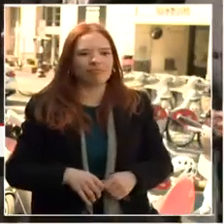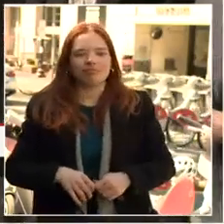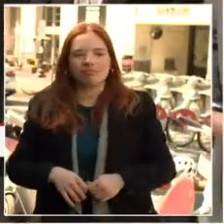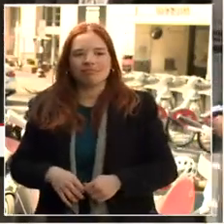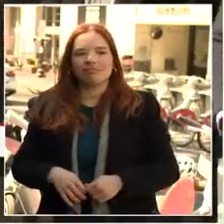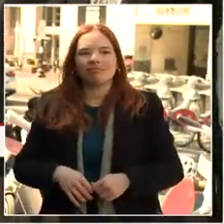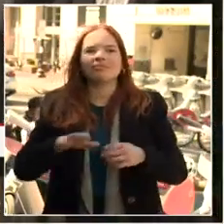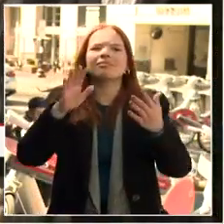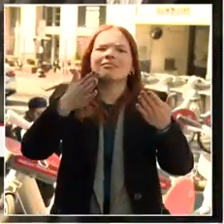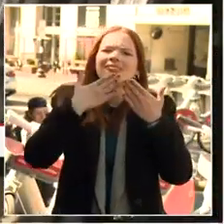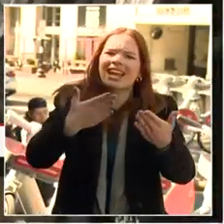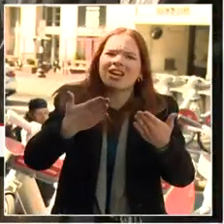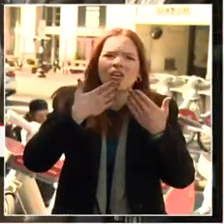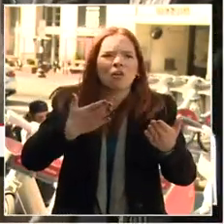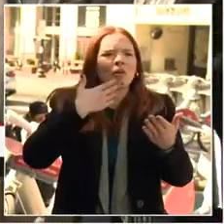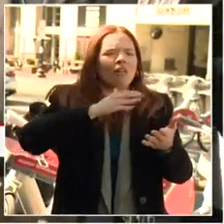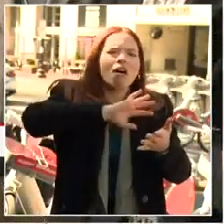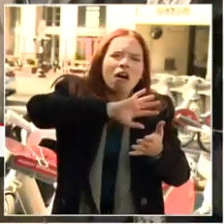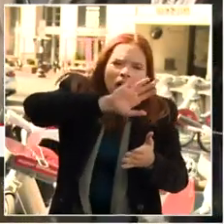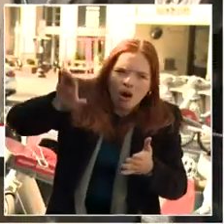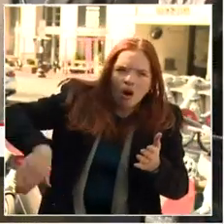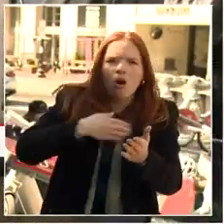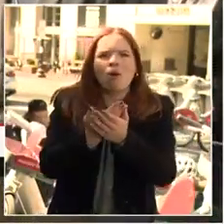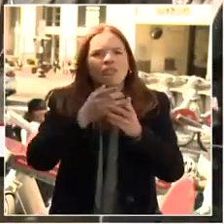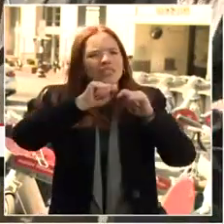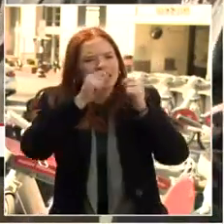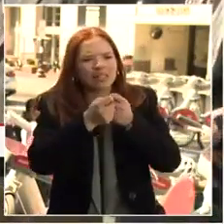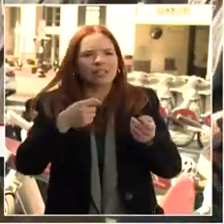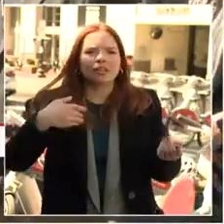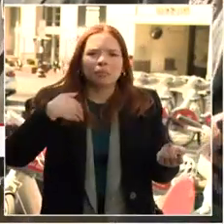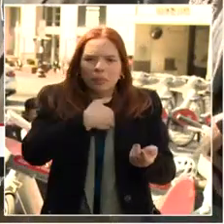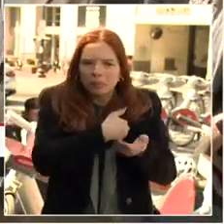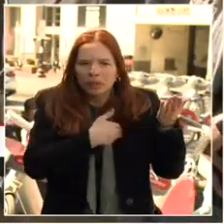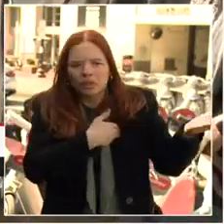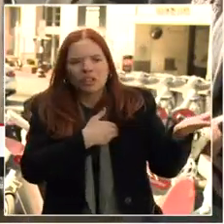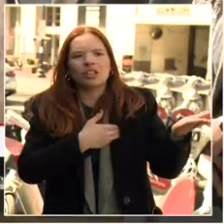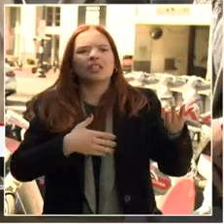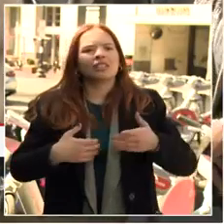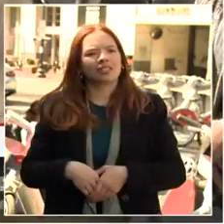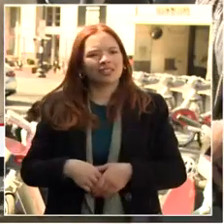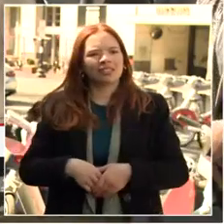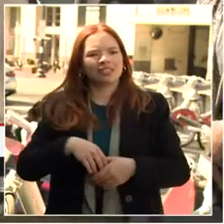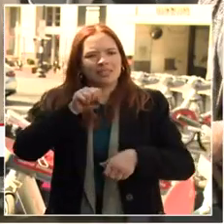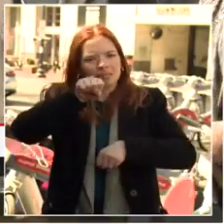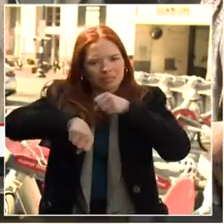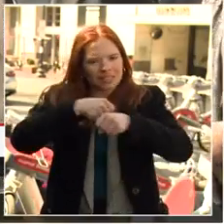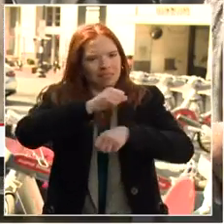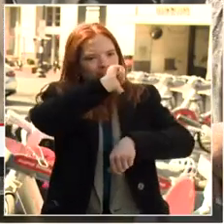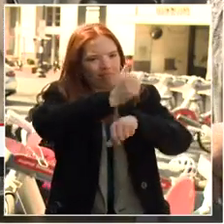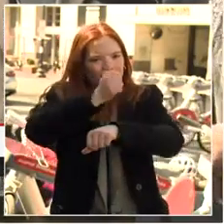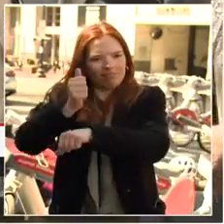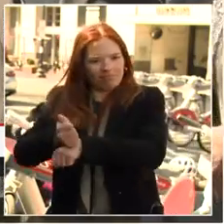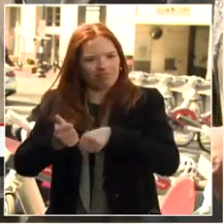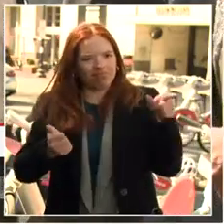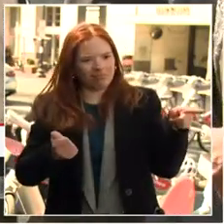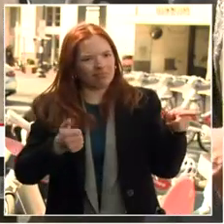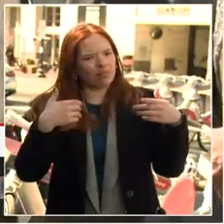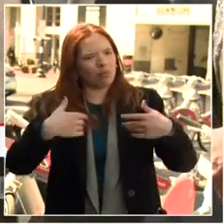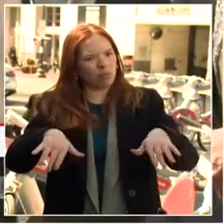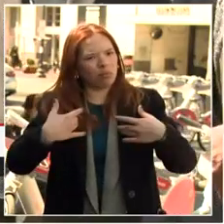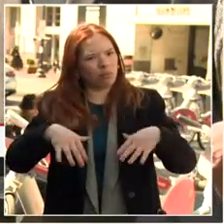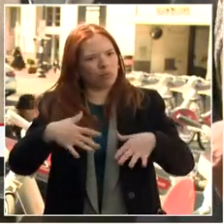thanks to all of the team members who are going to be getting those bikes in motion, and I can assure you they work on the hills in all